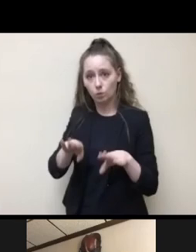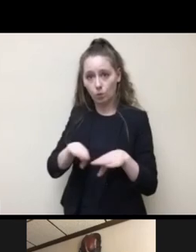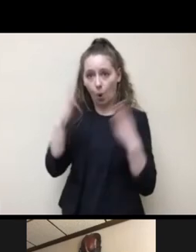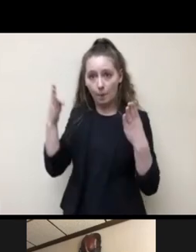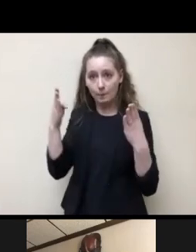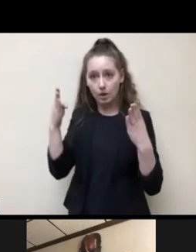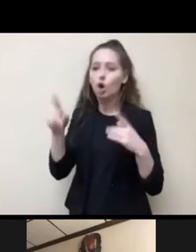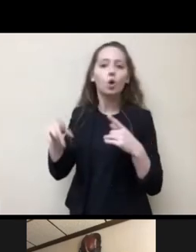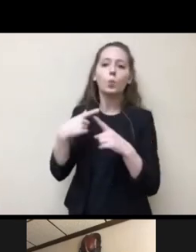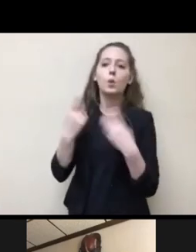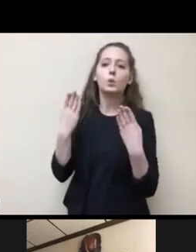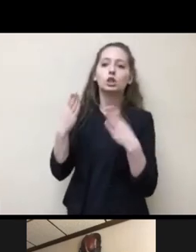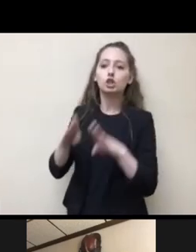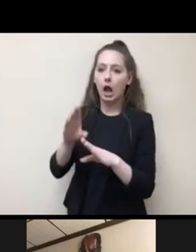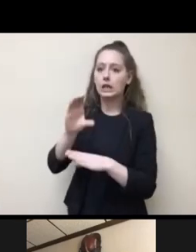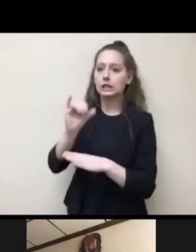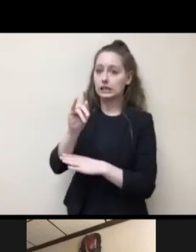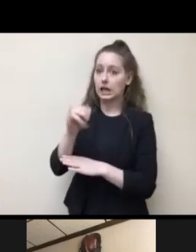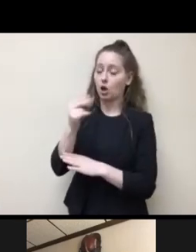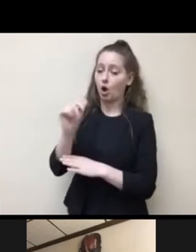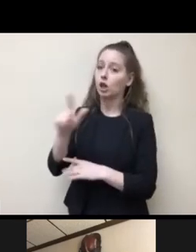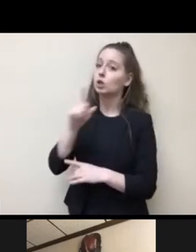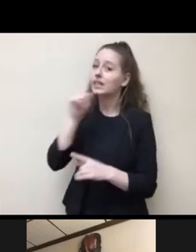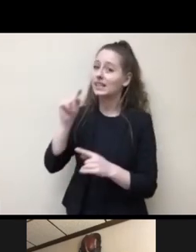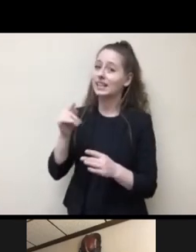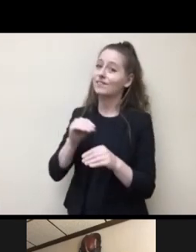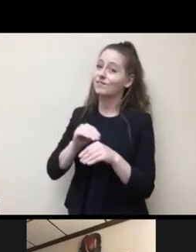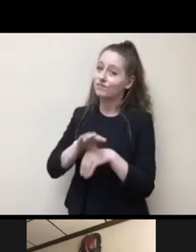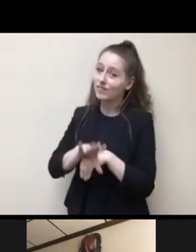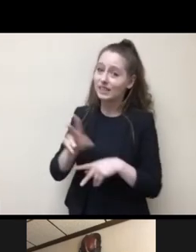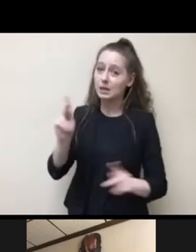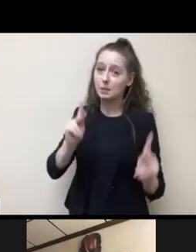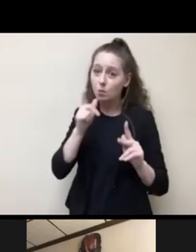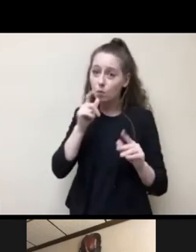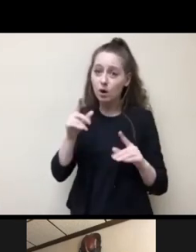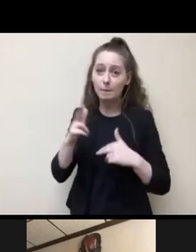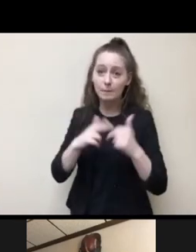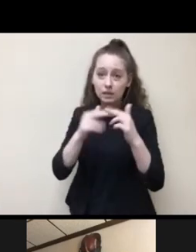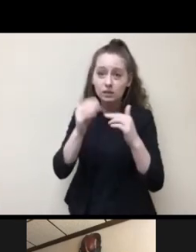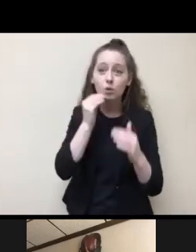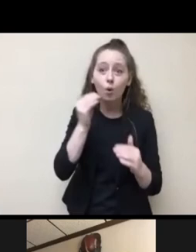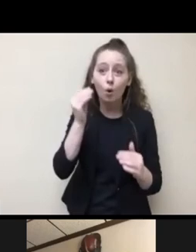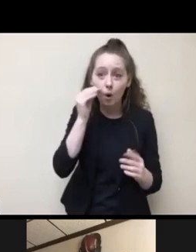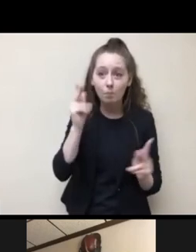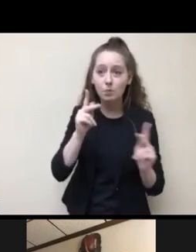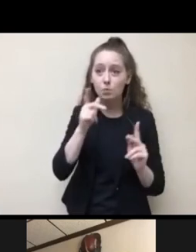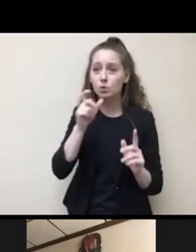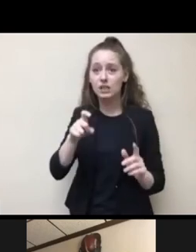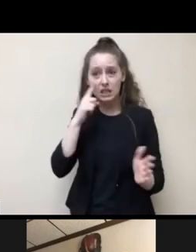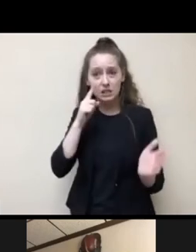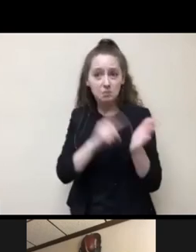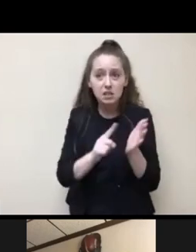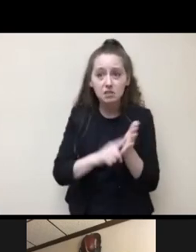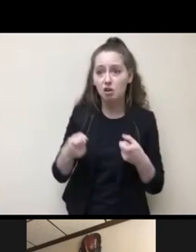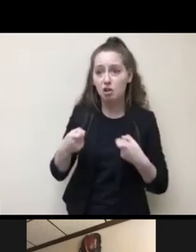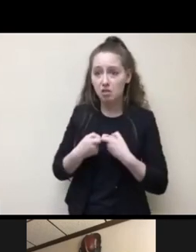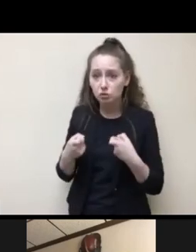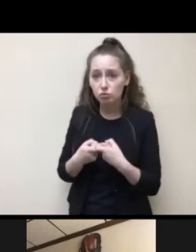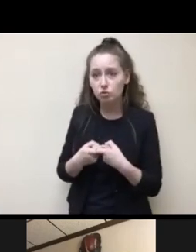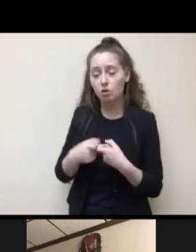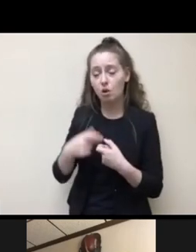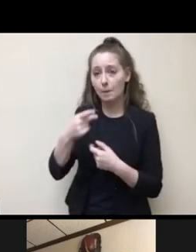City Hall, it really affects the people that are building homes and the people that need inspections for electrical or plumbing. So